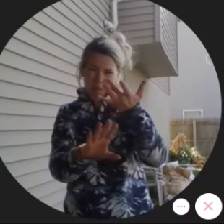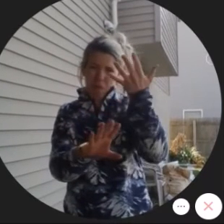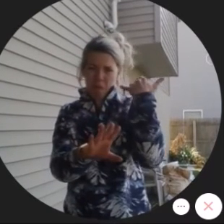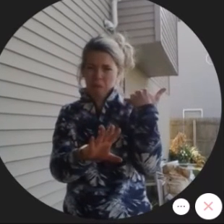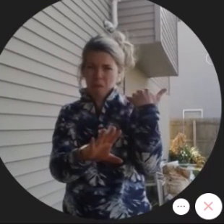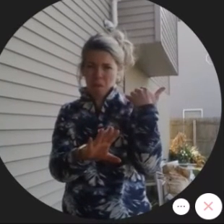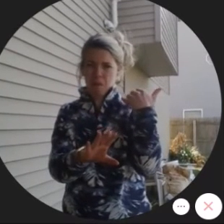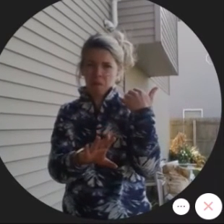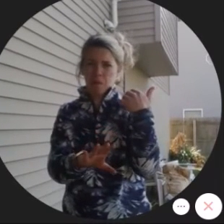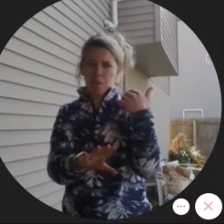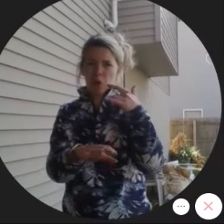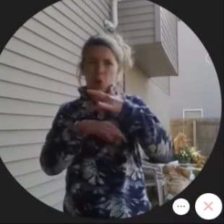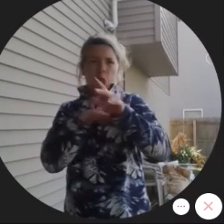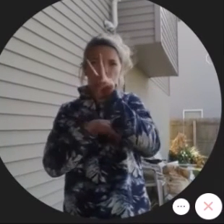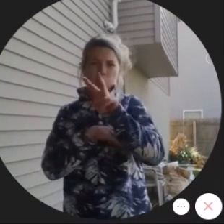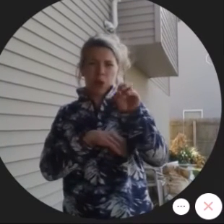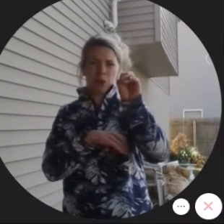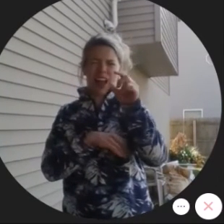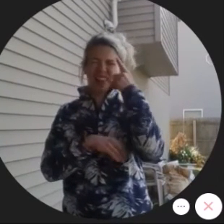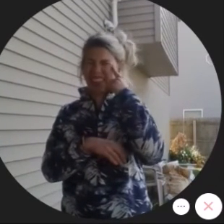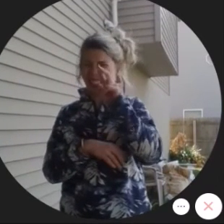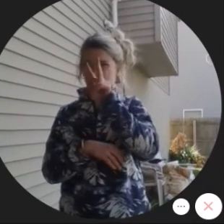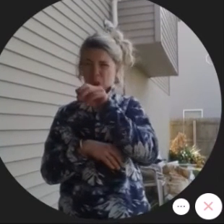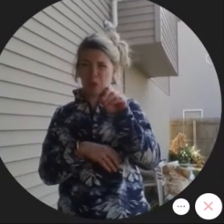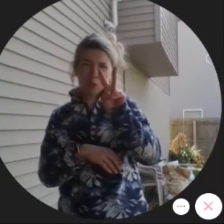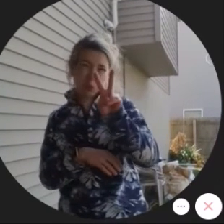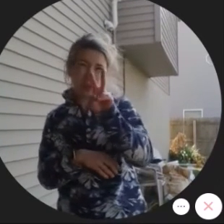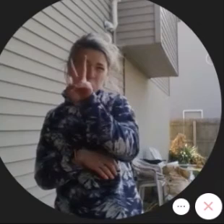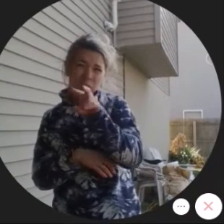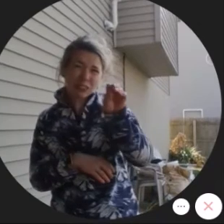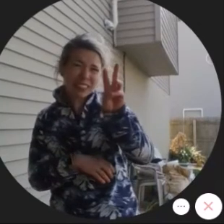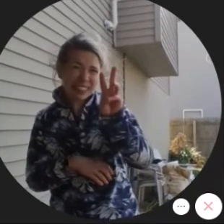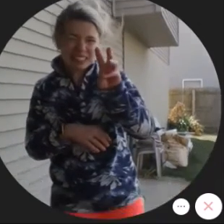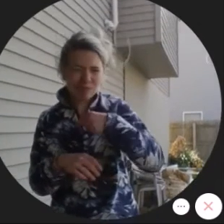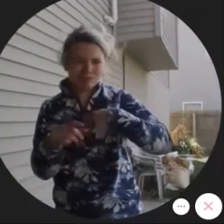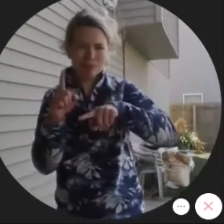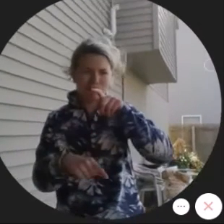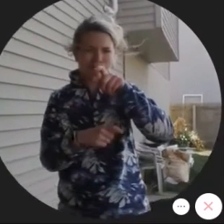like way back in early 2000.